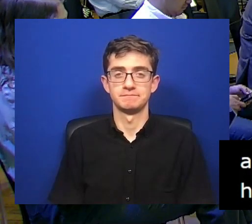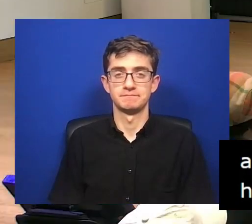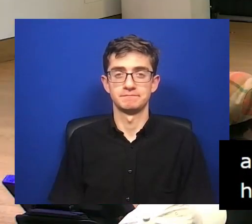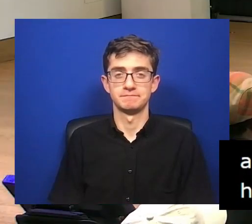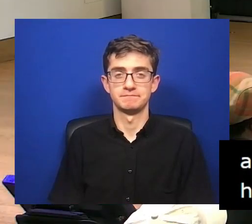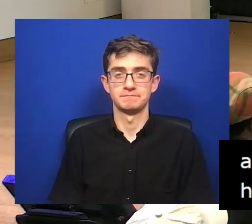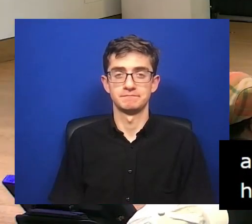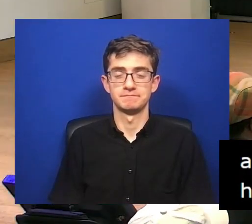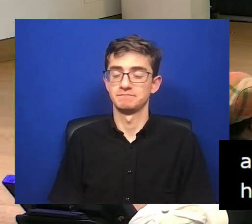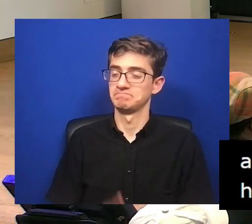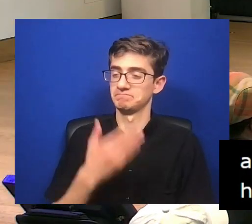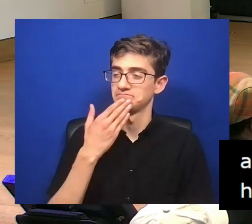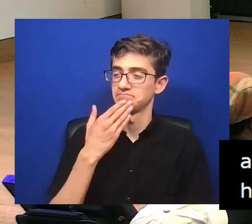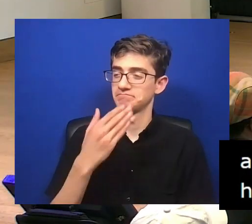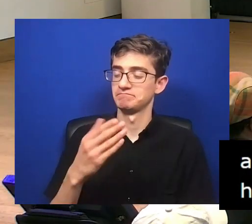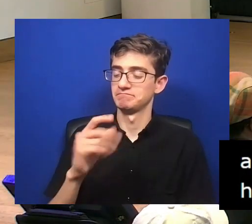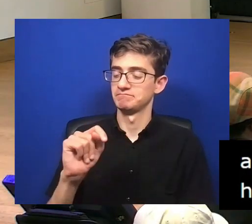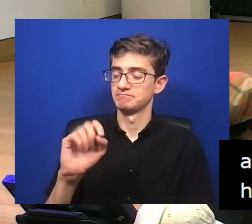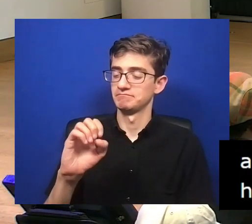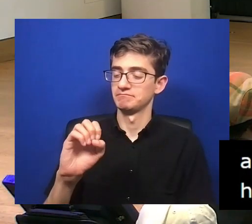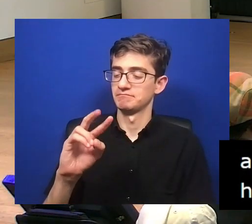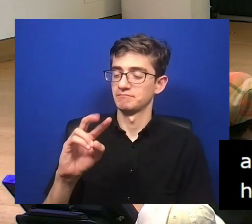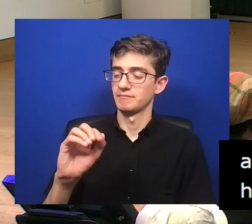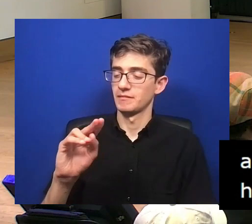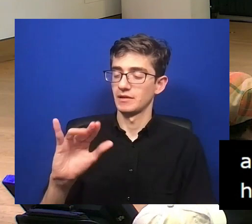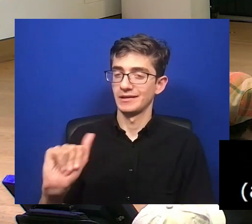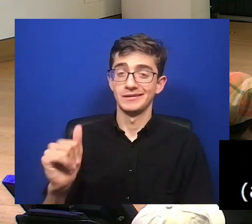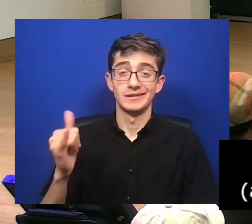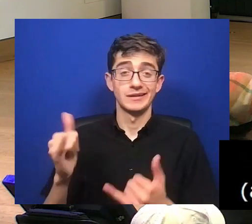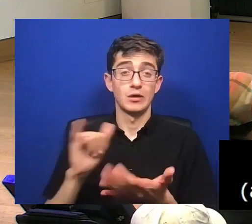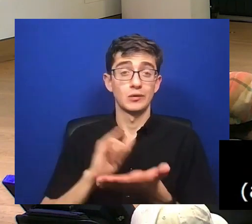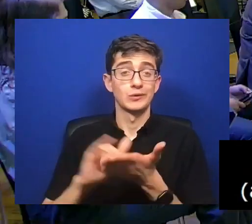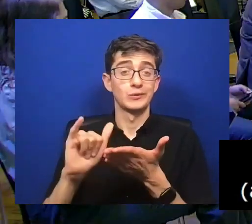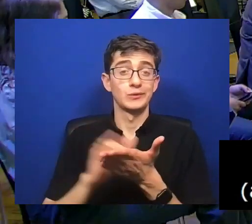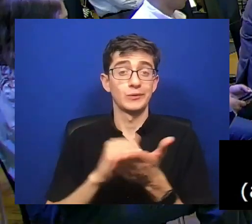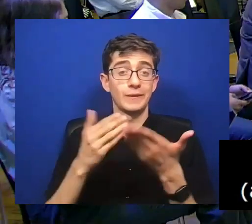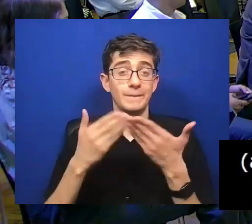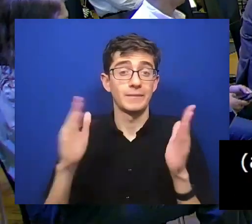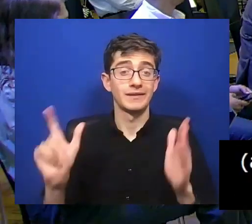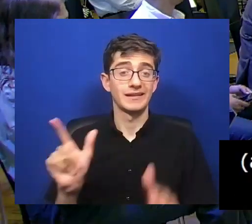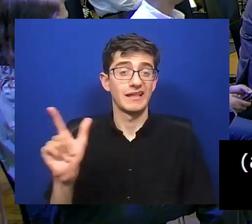Thank you, Tavanya. And now we'll hear from New York Public Library.